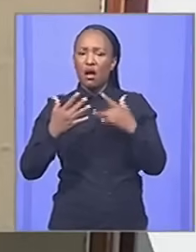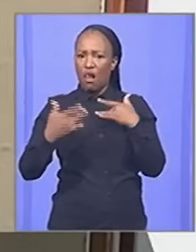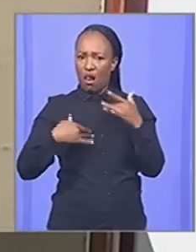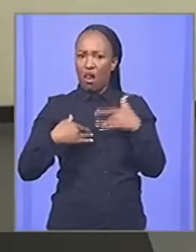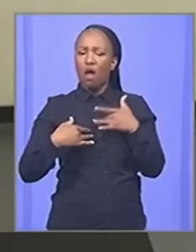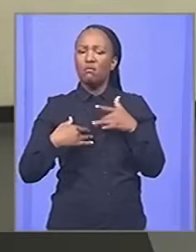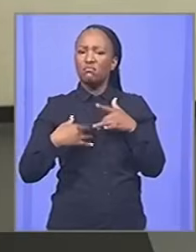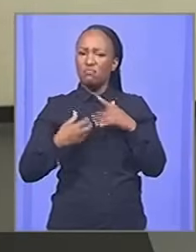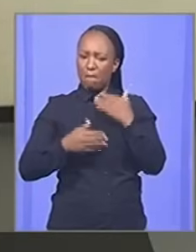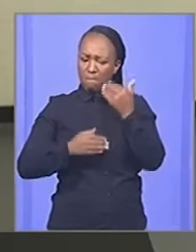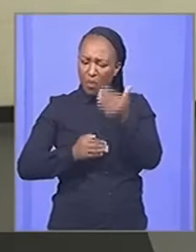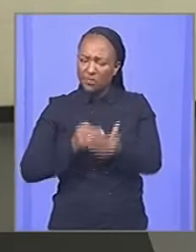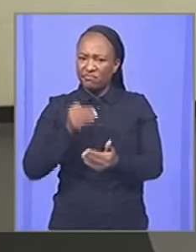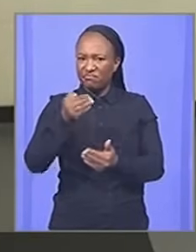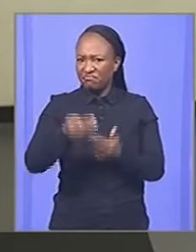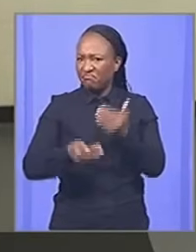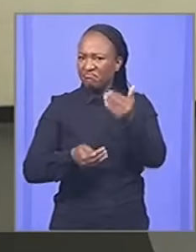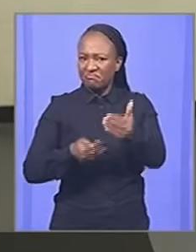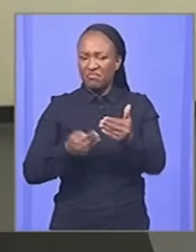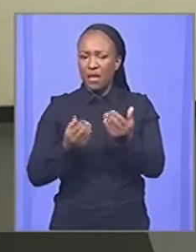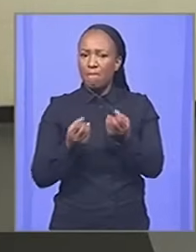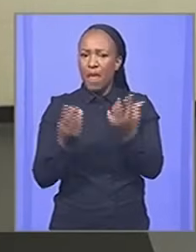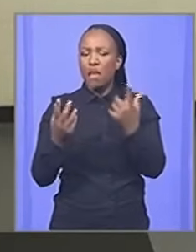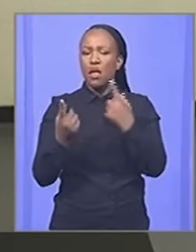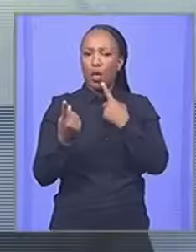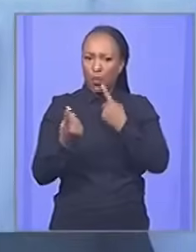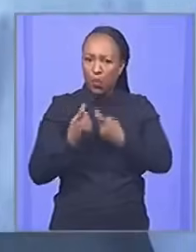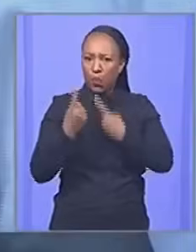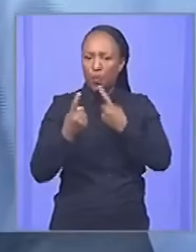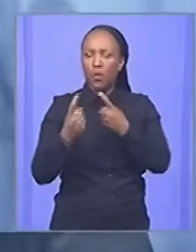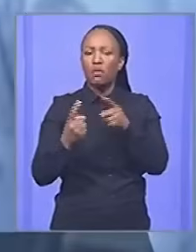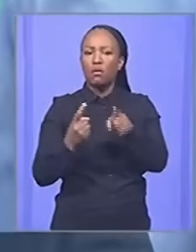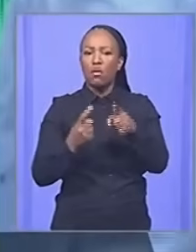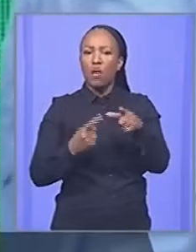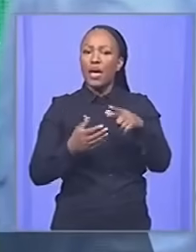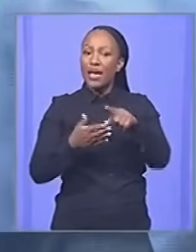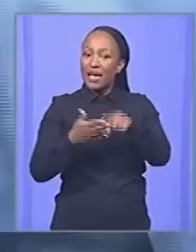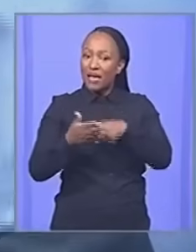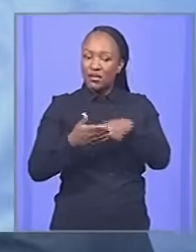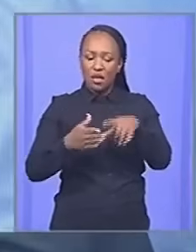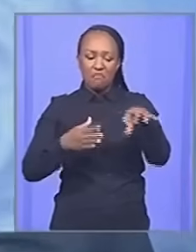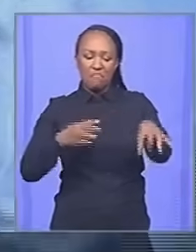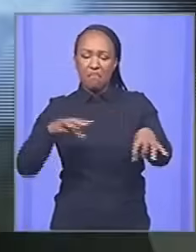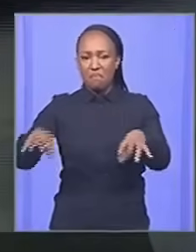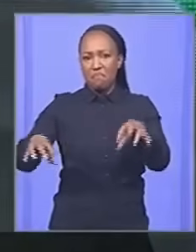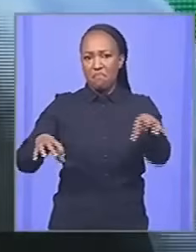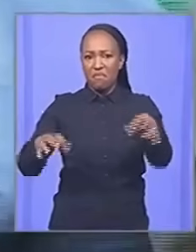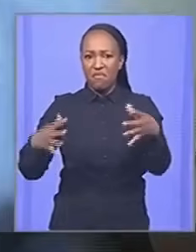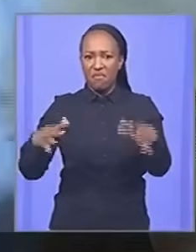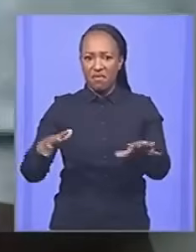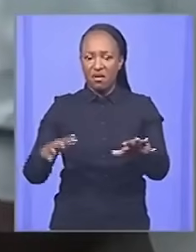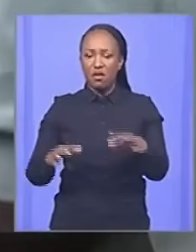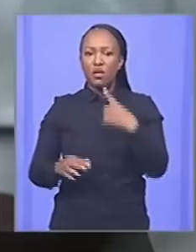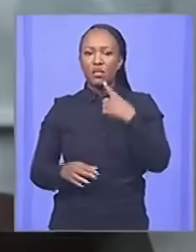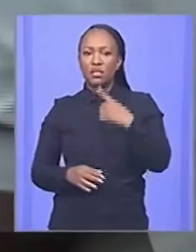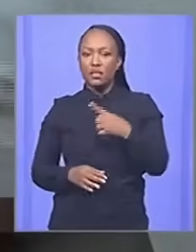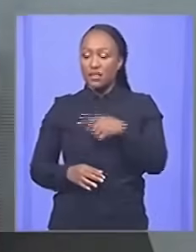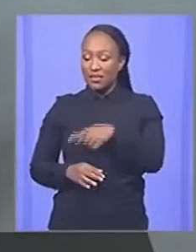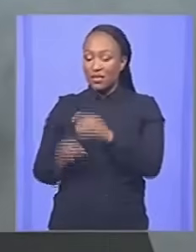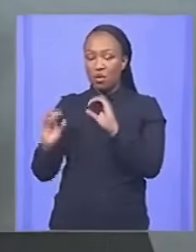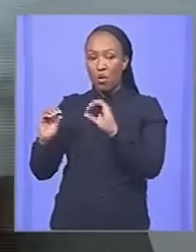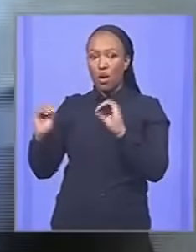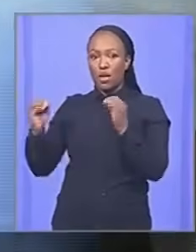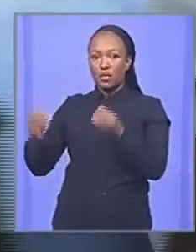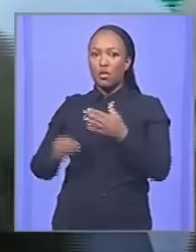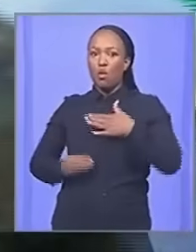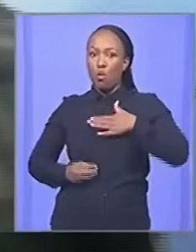dikgetho di bego di sa sepele ka thelelo ka gona ditišeneng. Ditaba di le bjalo mokgatlo o tšere sephetho sa go romela moahlodi yo a tlošitšego maemong e se ka